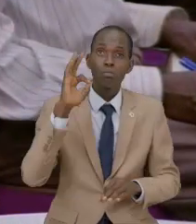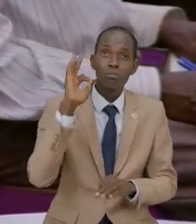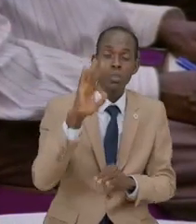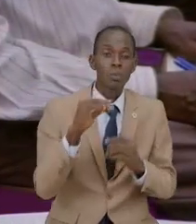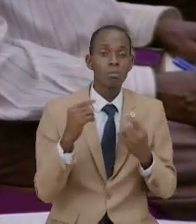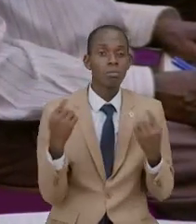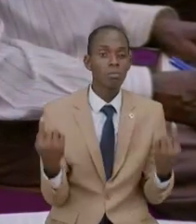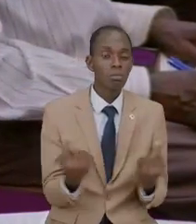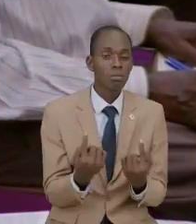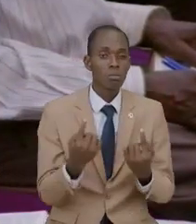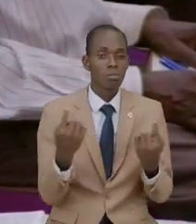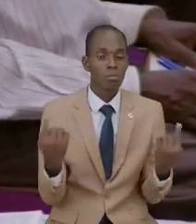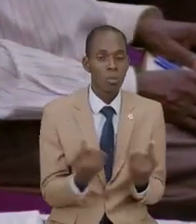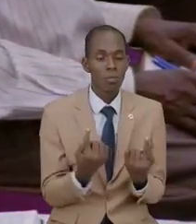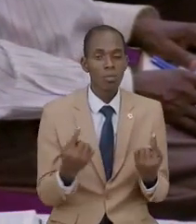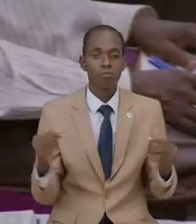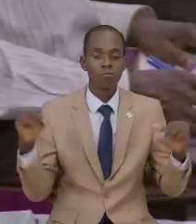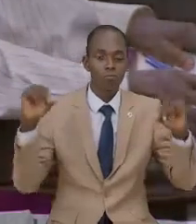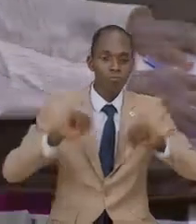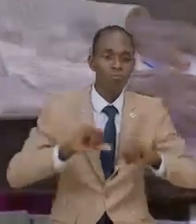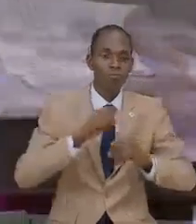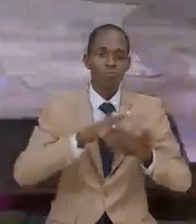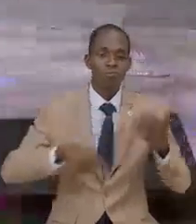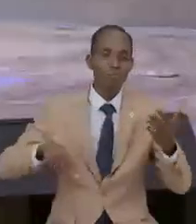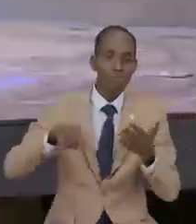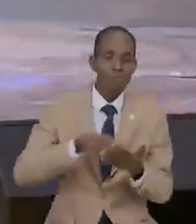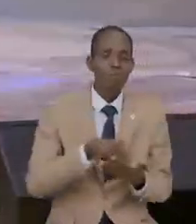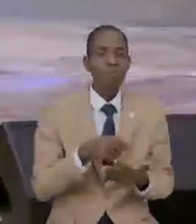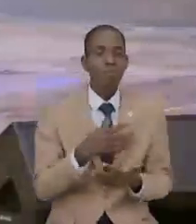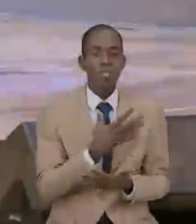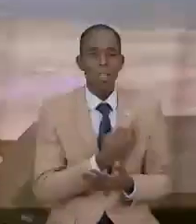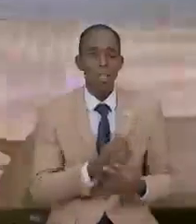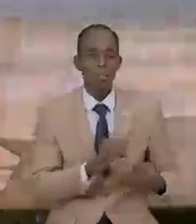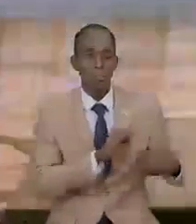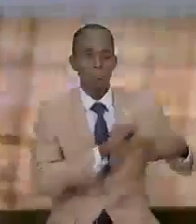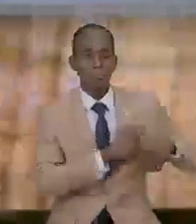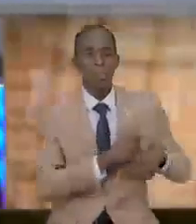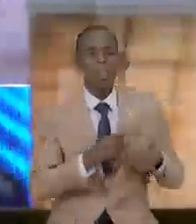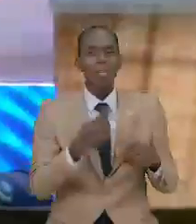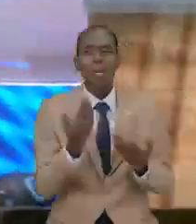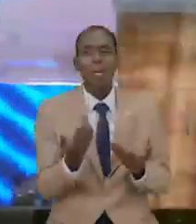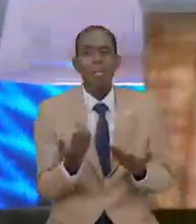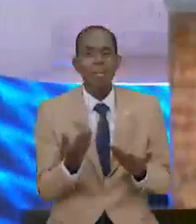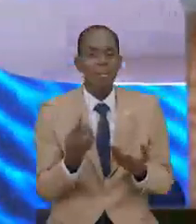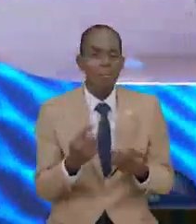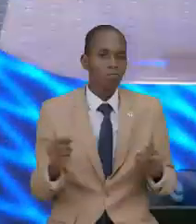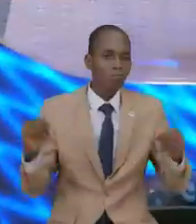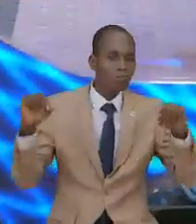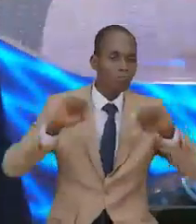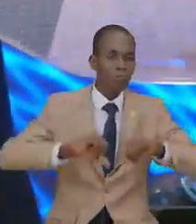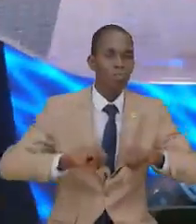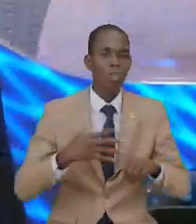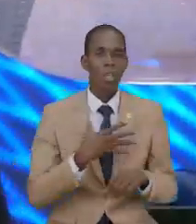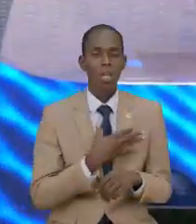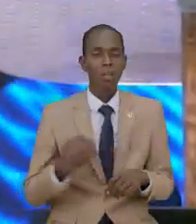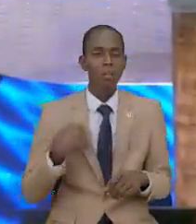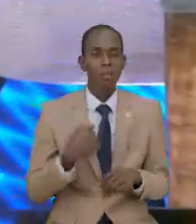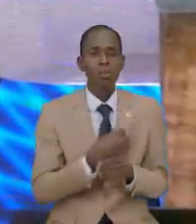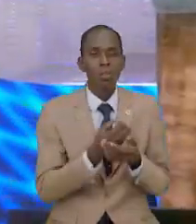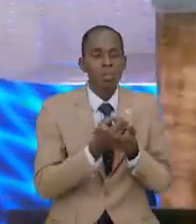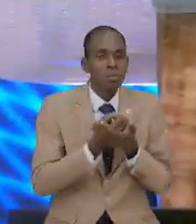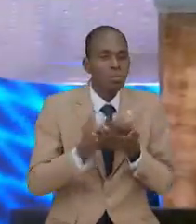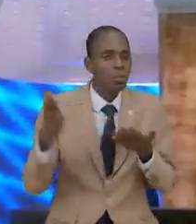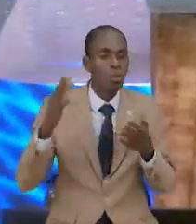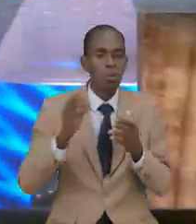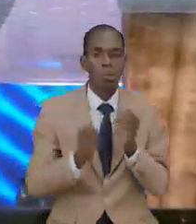sin, condemnation and guilt, and the condemnation and the damnation, and we spend all the